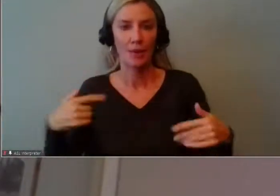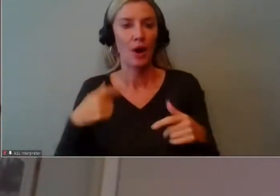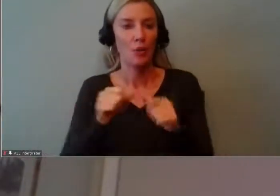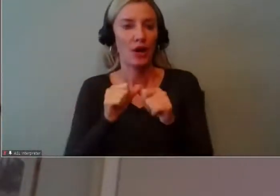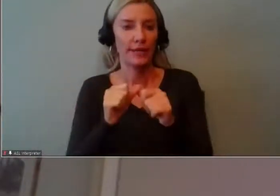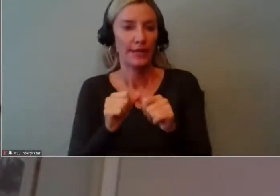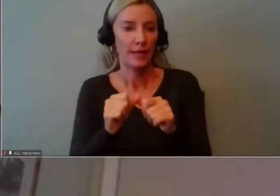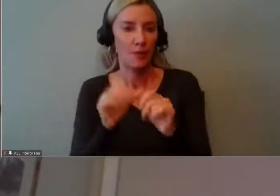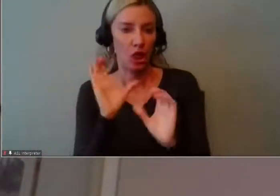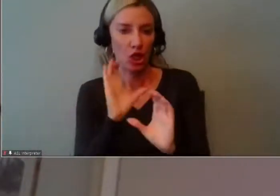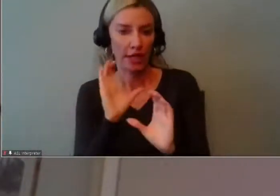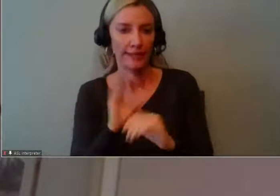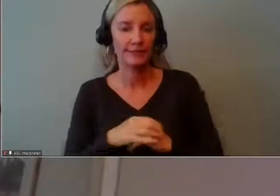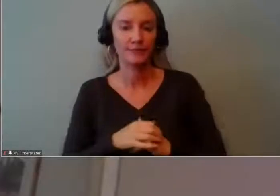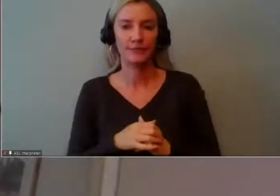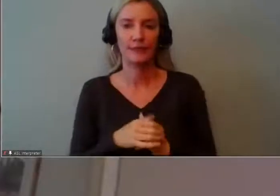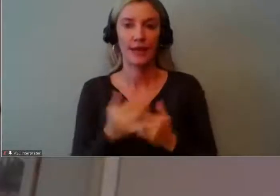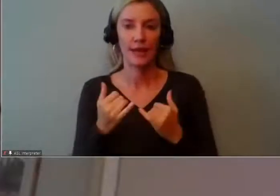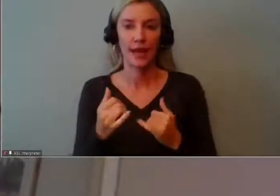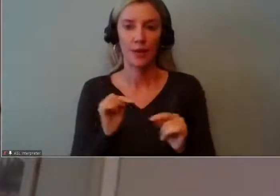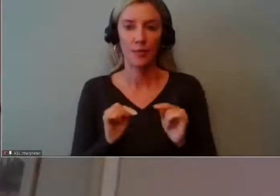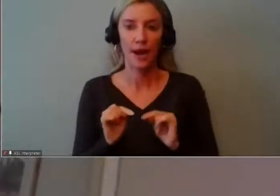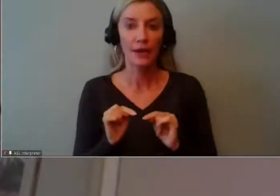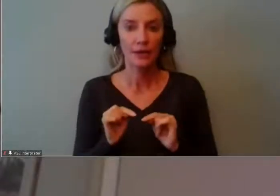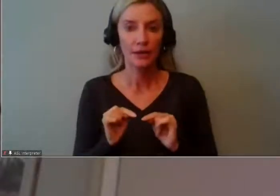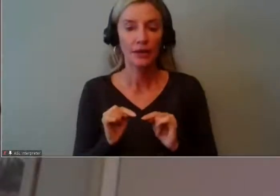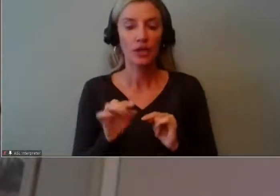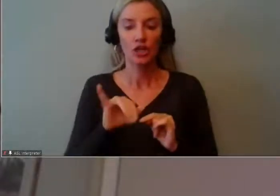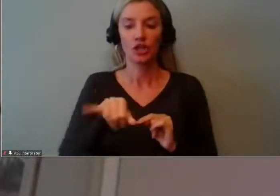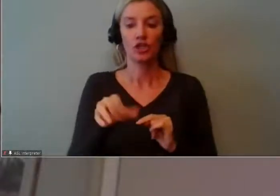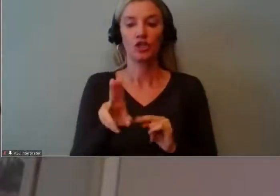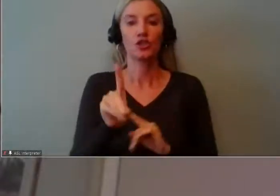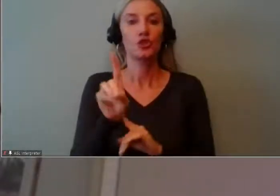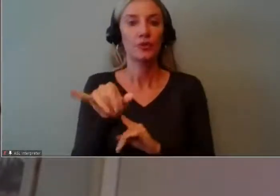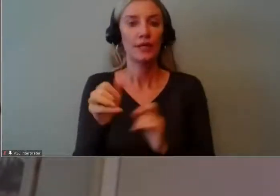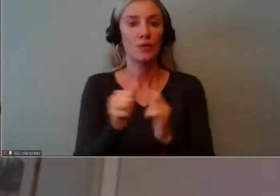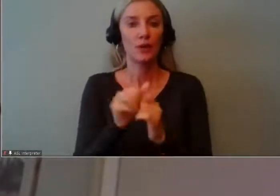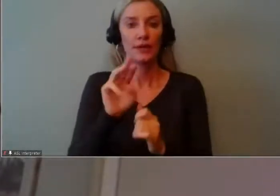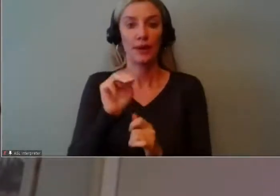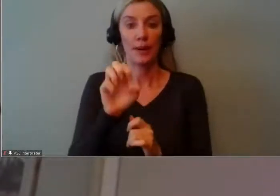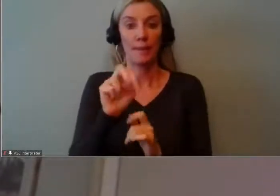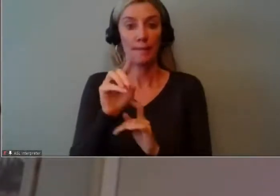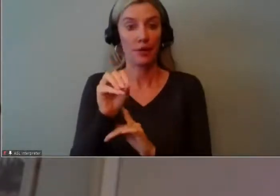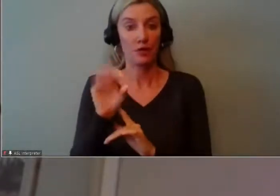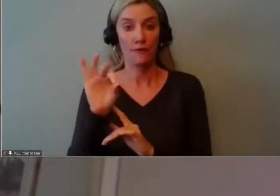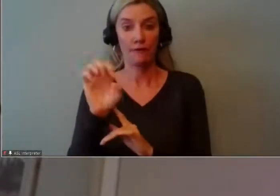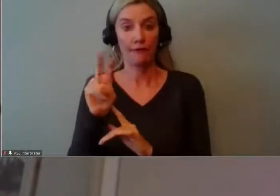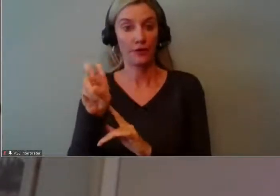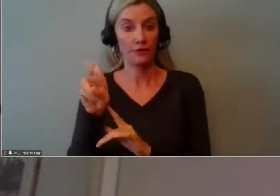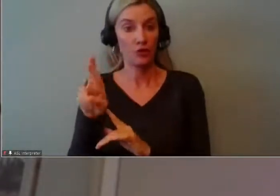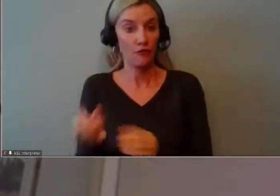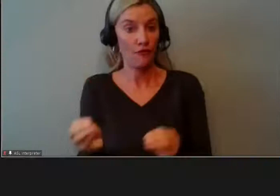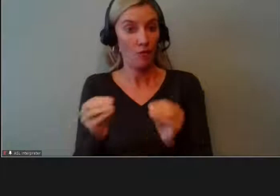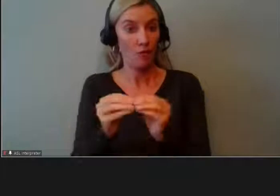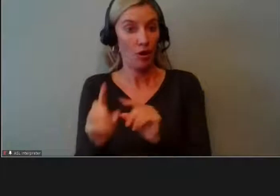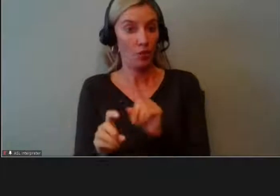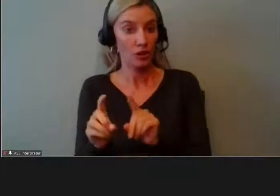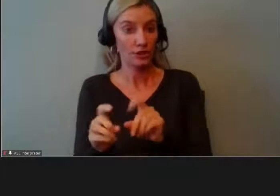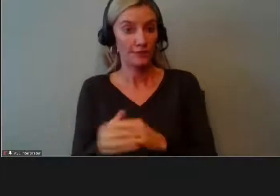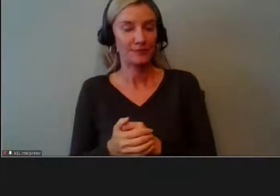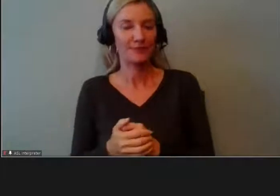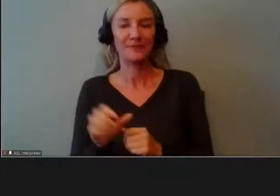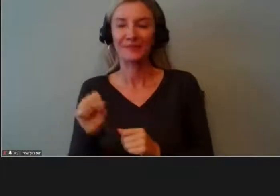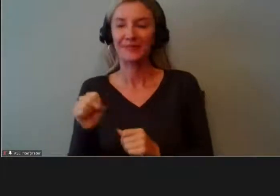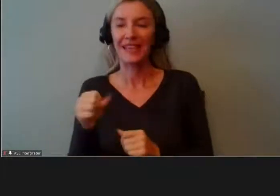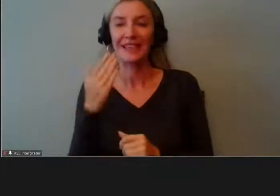we'll start back with it was Judy with Mendo Fever. If you have any more questions. Yes, thank